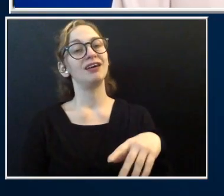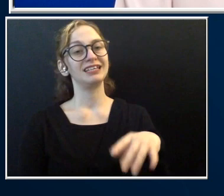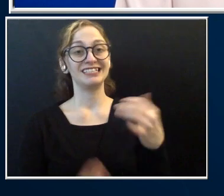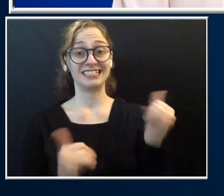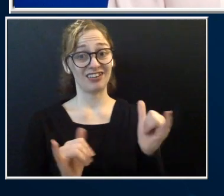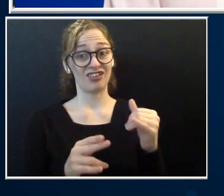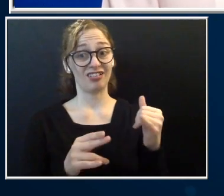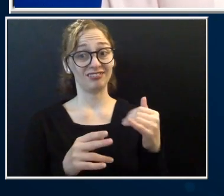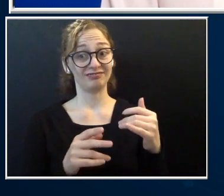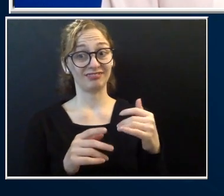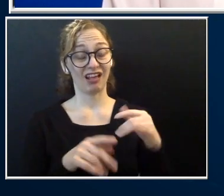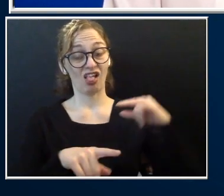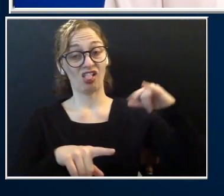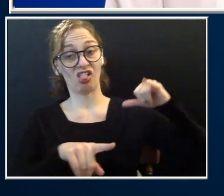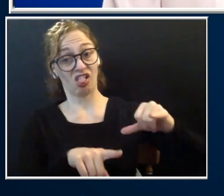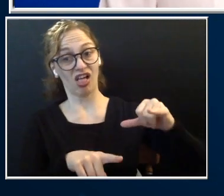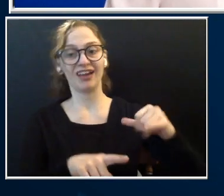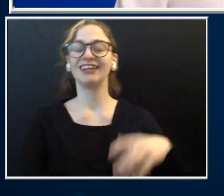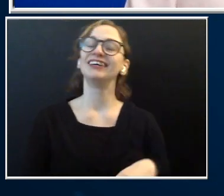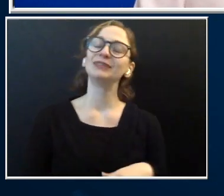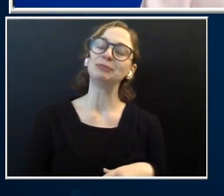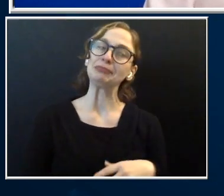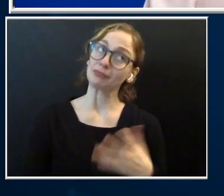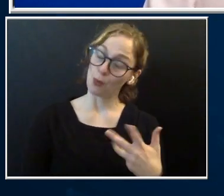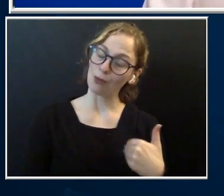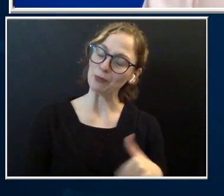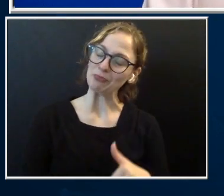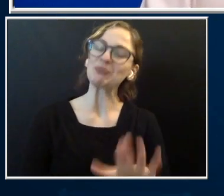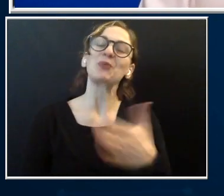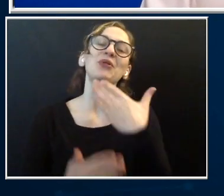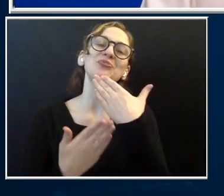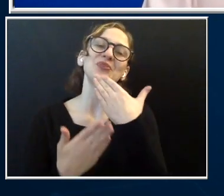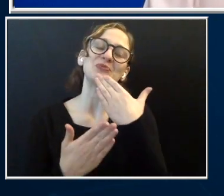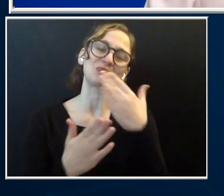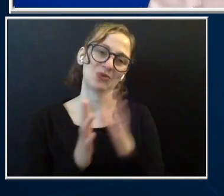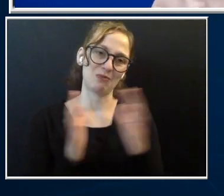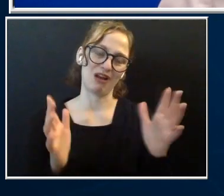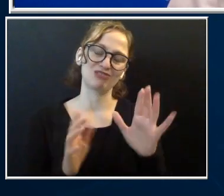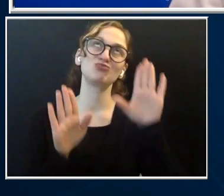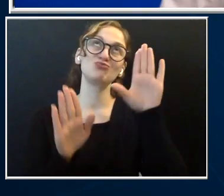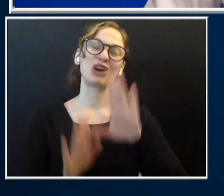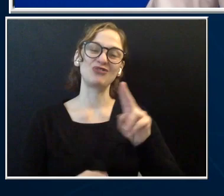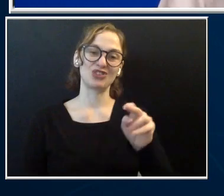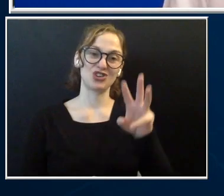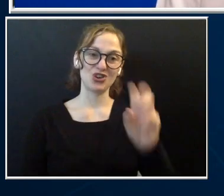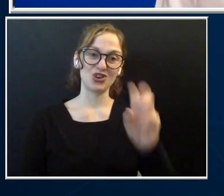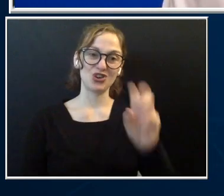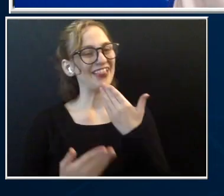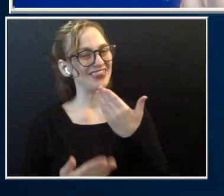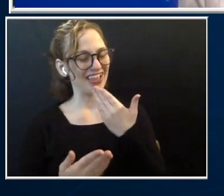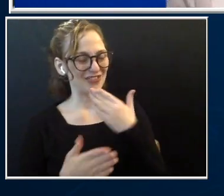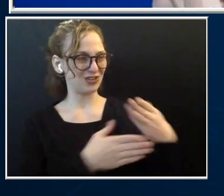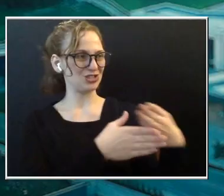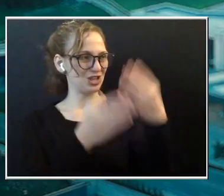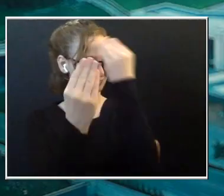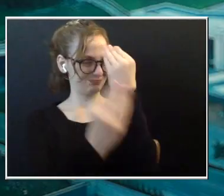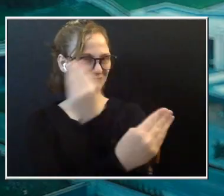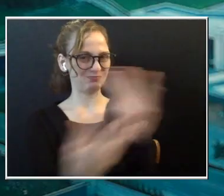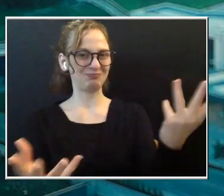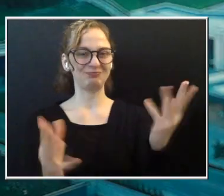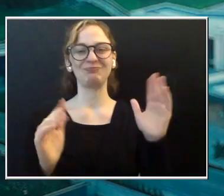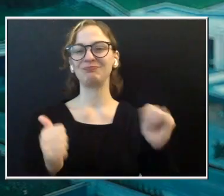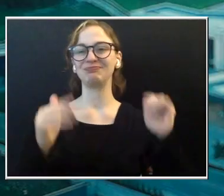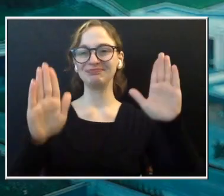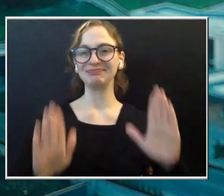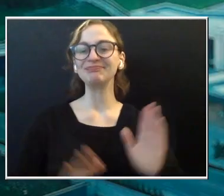into songs, yep. Well, thank you very much. We're delighted here. This is great news. Thank you for having me and for sharing this news. Awesome. Thanks for being here. All right, the kind